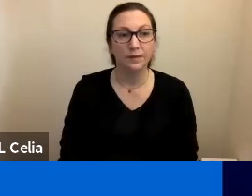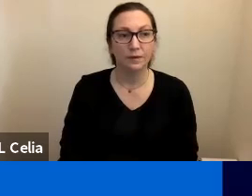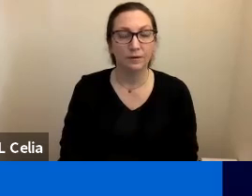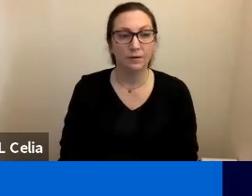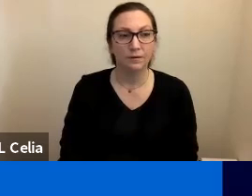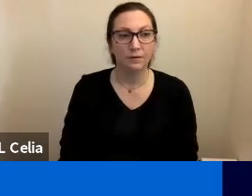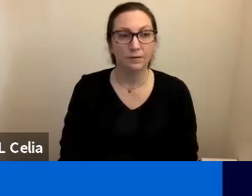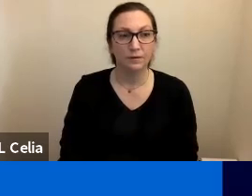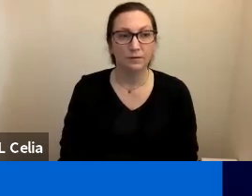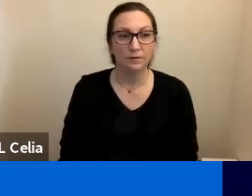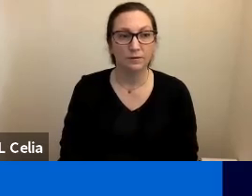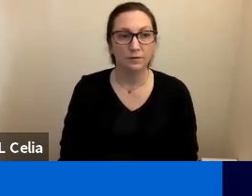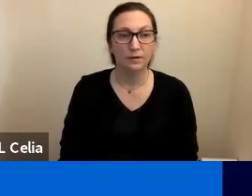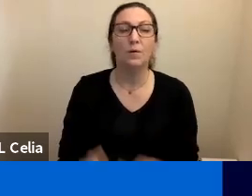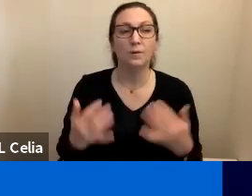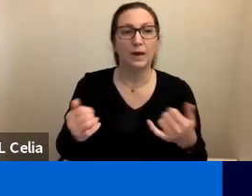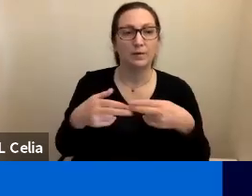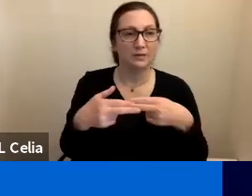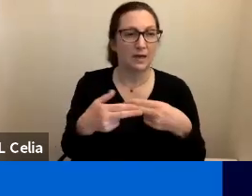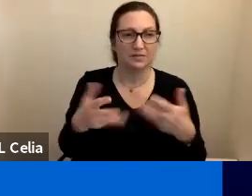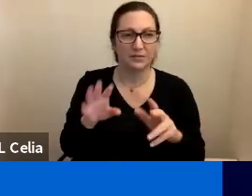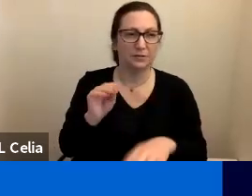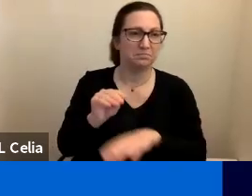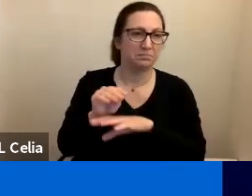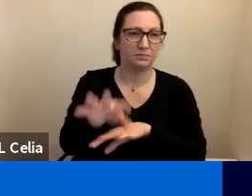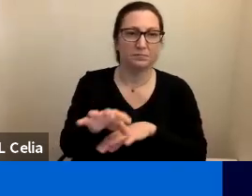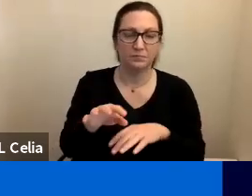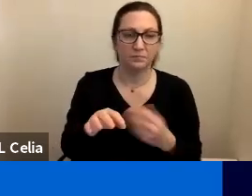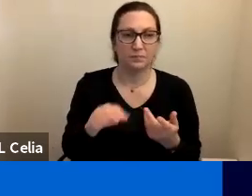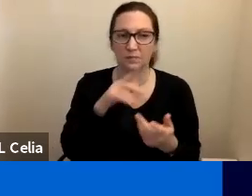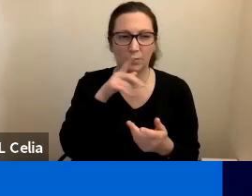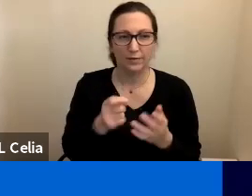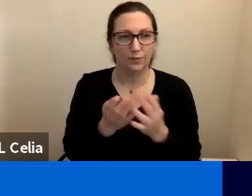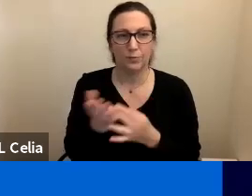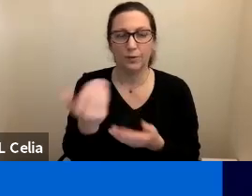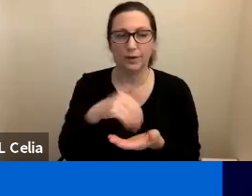Oh, okay, these are slides we previously shared, so I don't think we need to go through those.